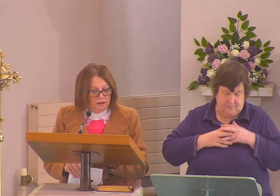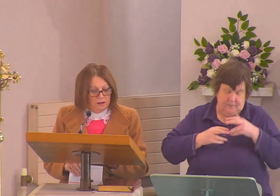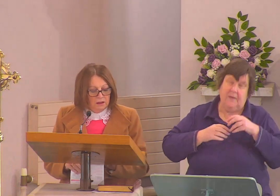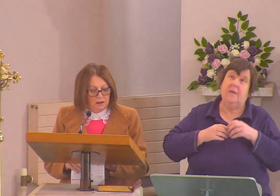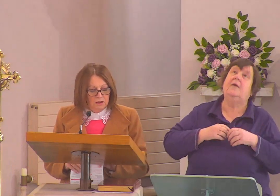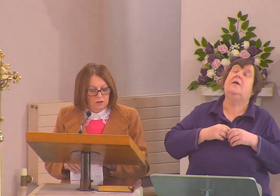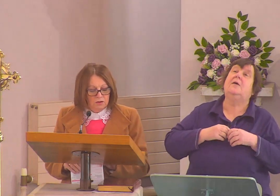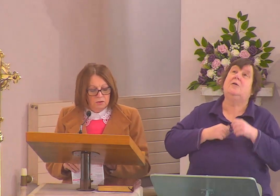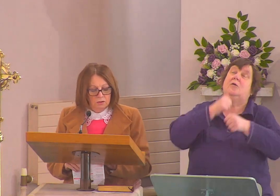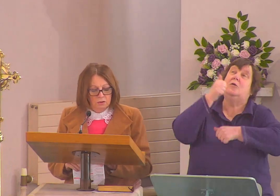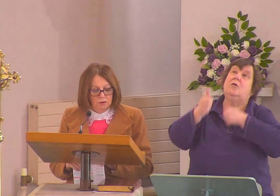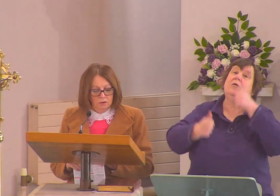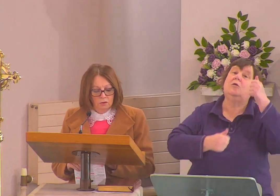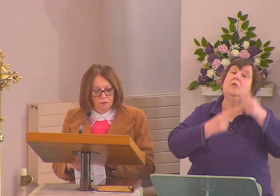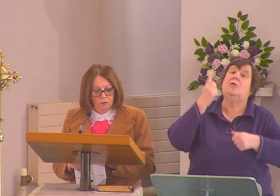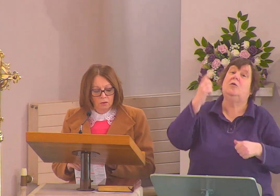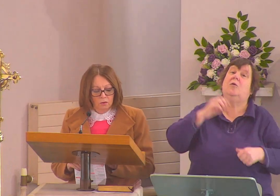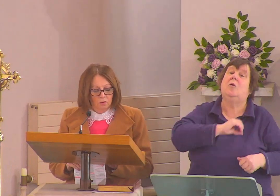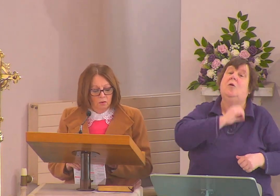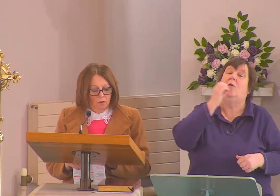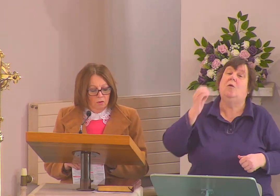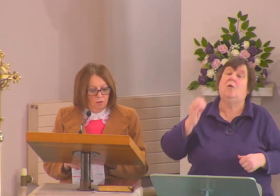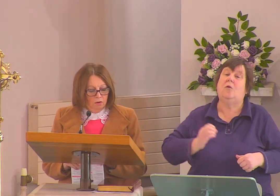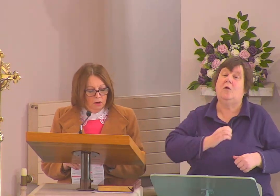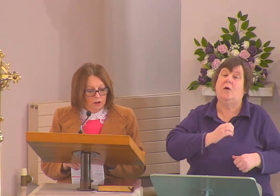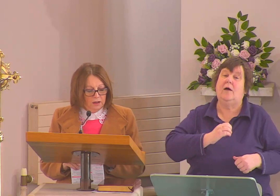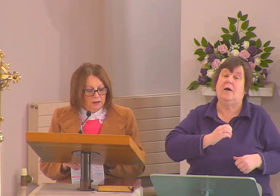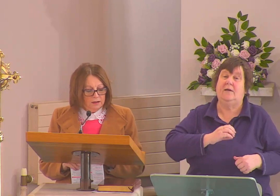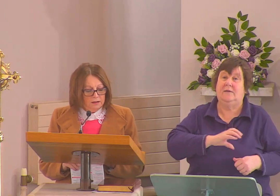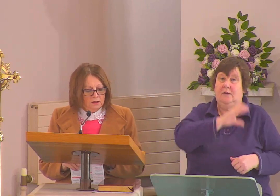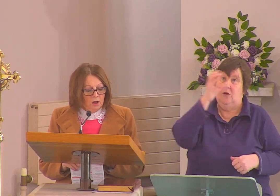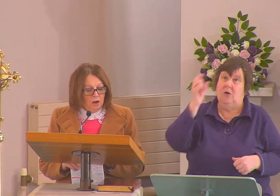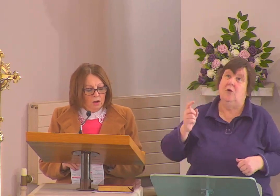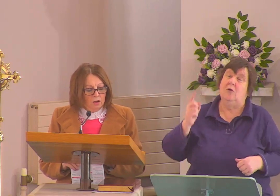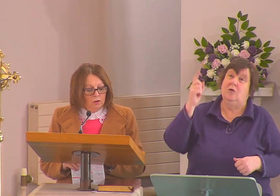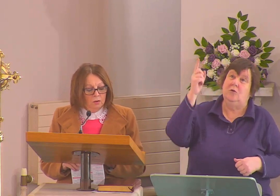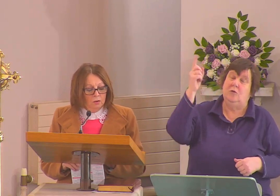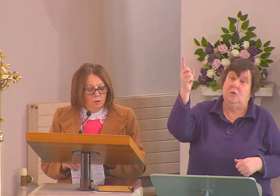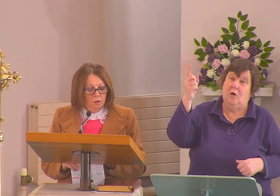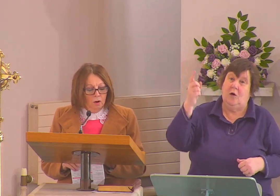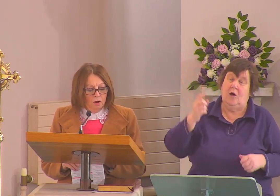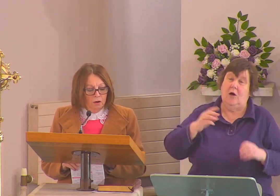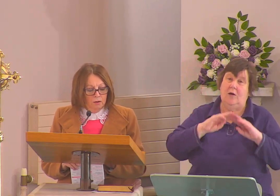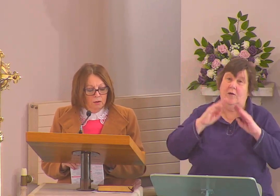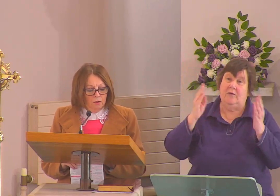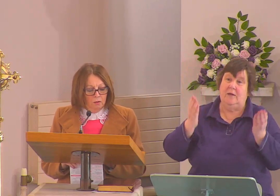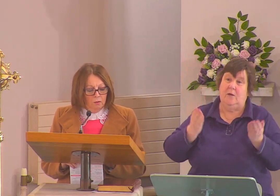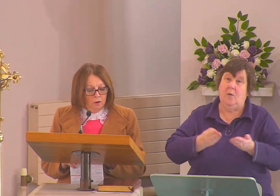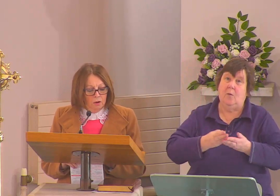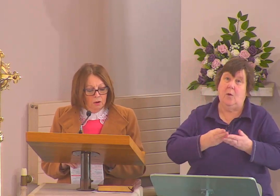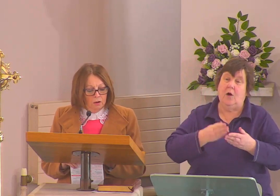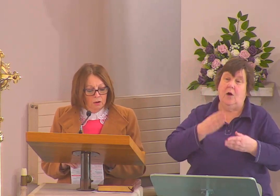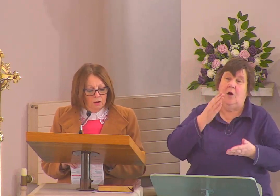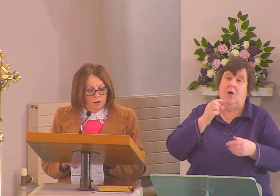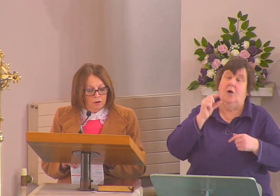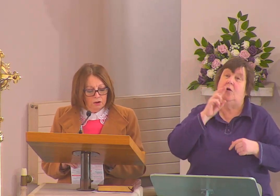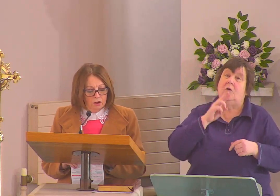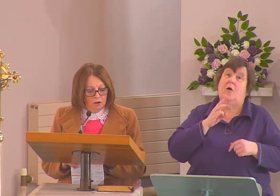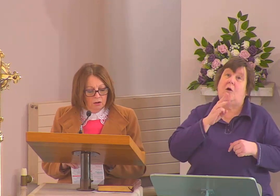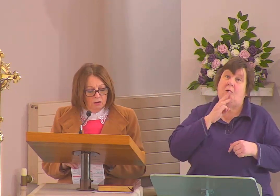Glory to you, O Christ. You are the